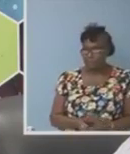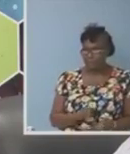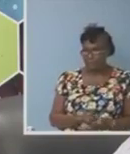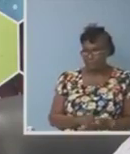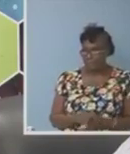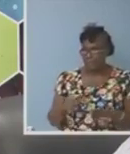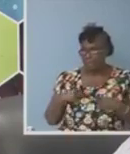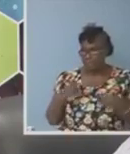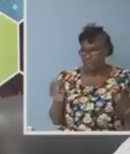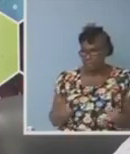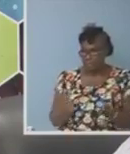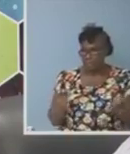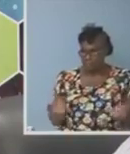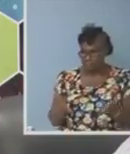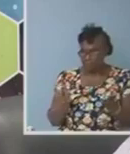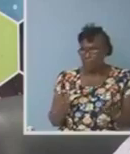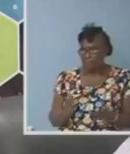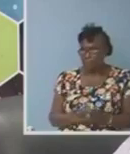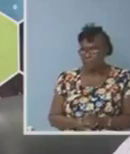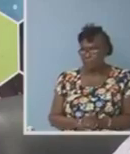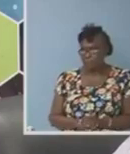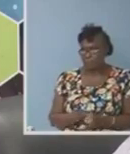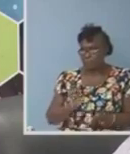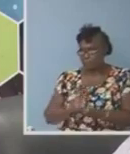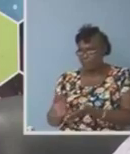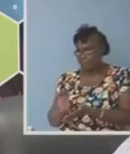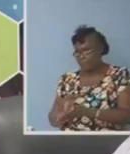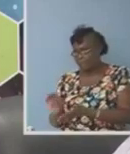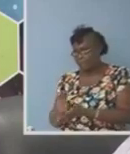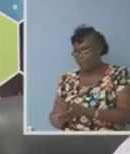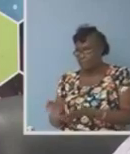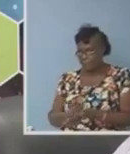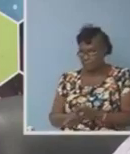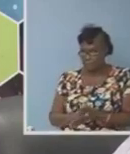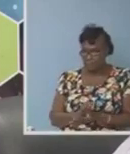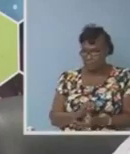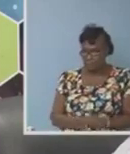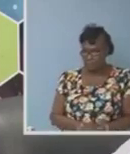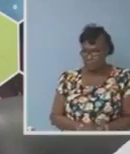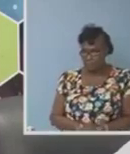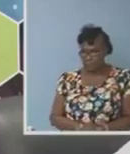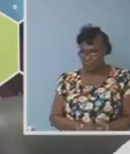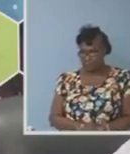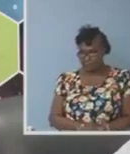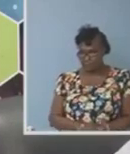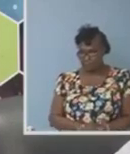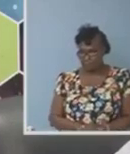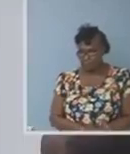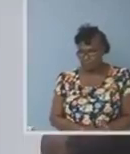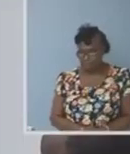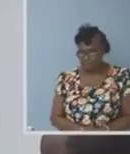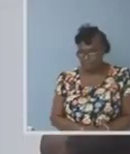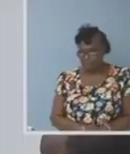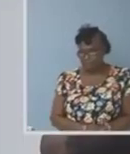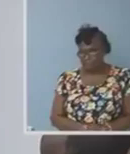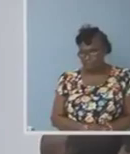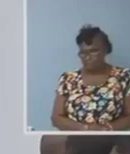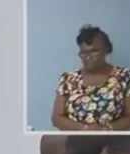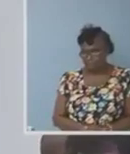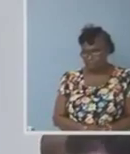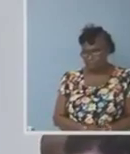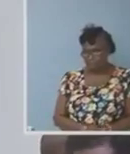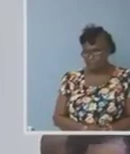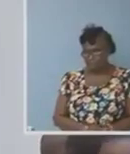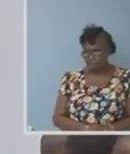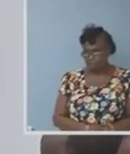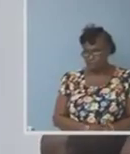to increase the frequency of the sanitization process. All right, thank you. This question is for